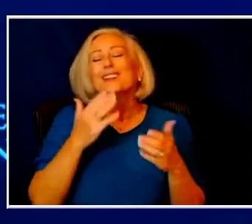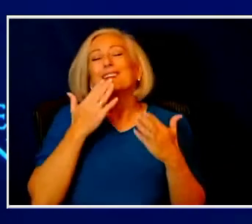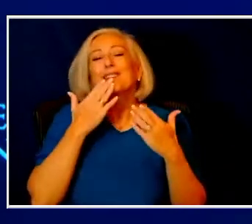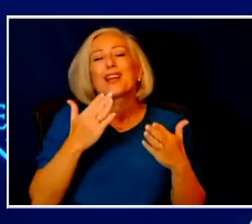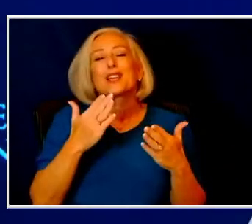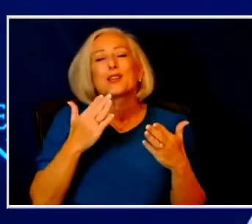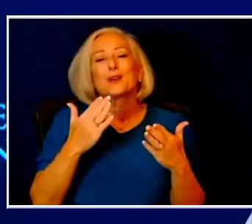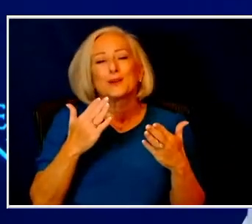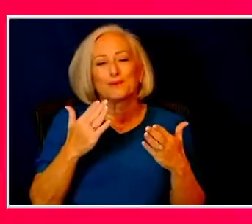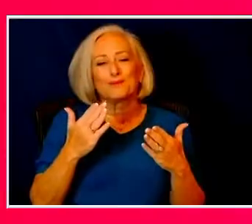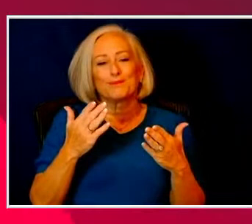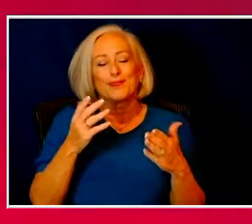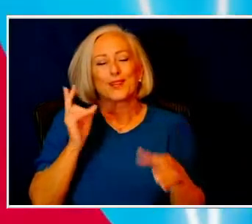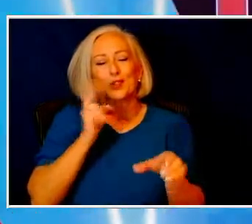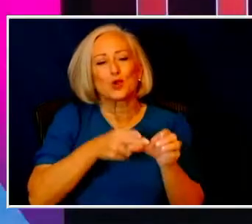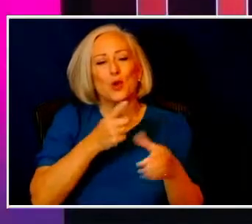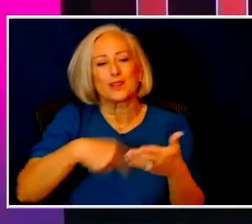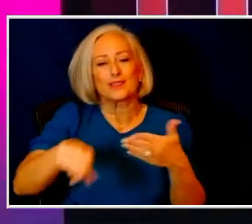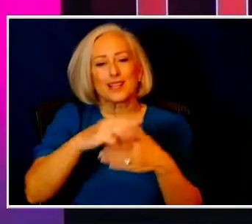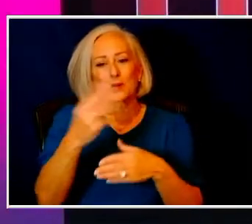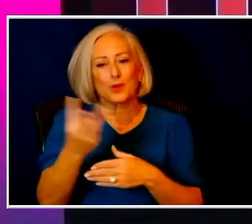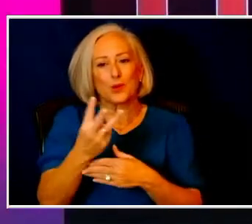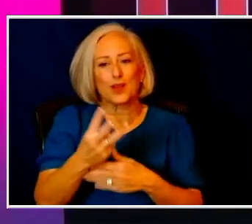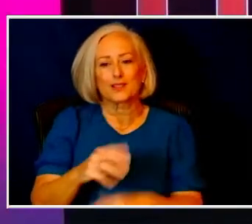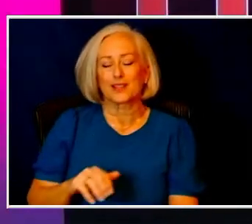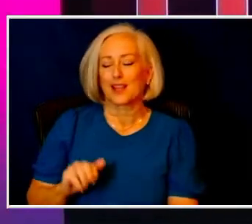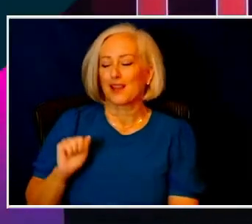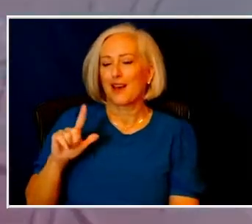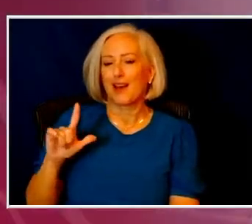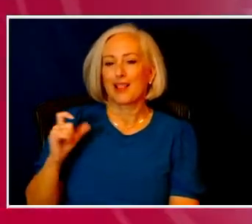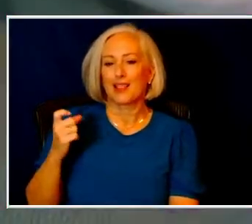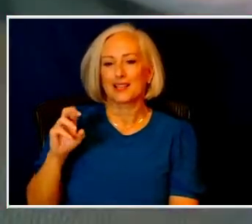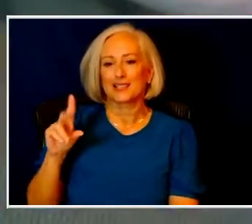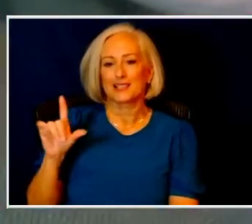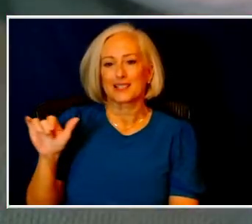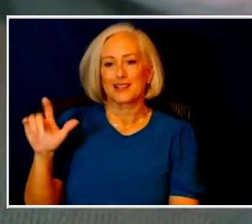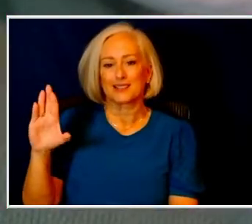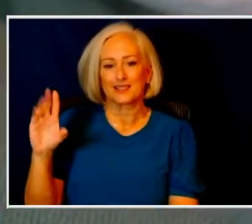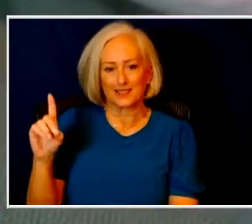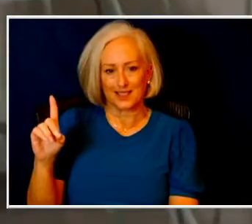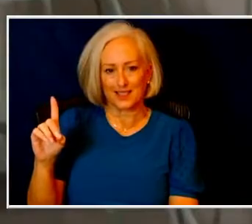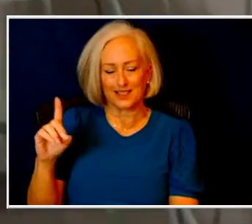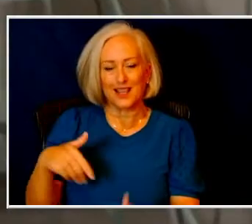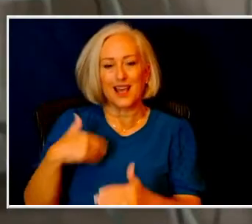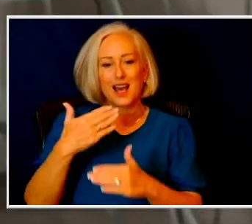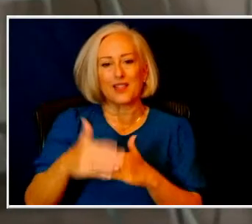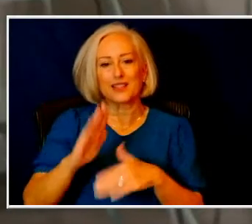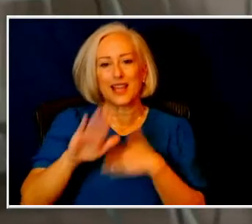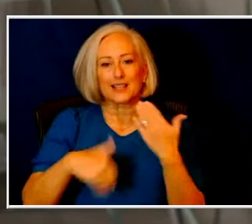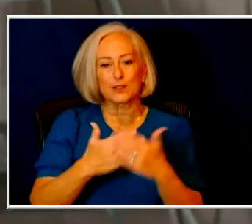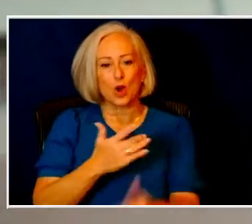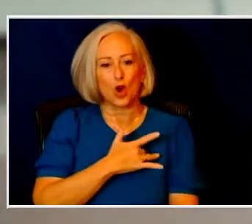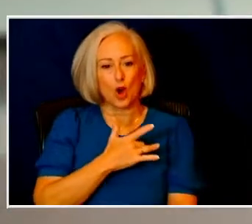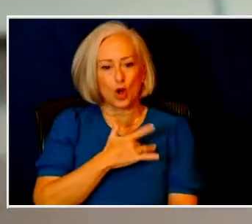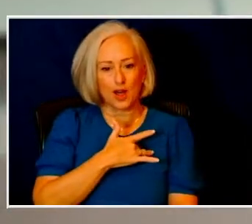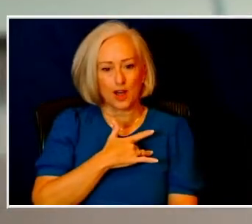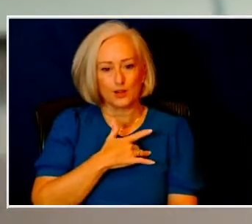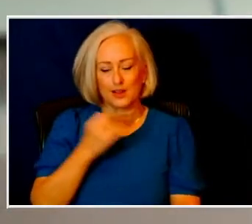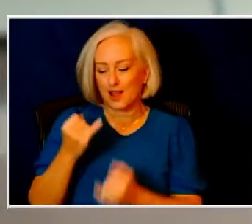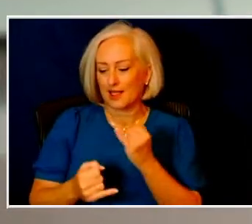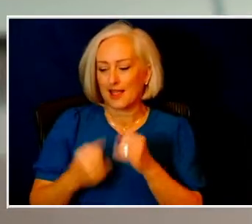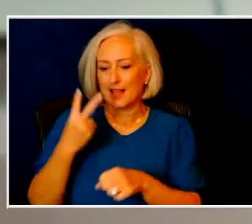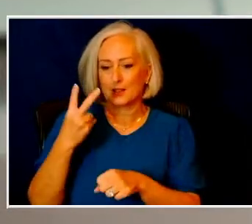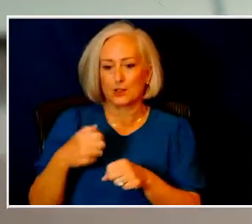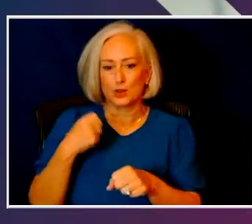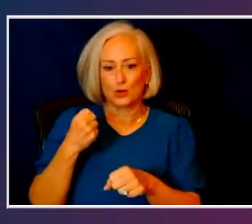Wednesday. We'll see you then. I'm Alexis Del Cid on the next All Things Heart. I was on a minesweeper, and then on the last 2 years, I was on a